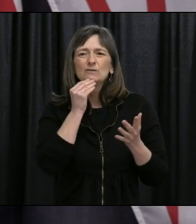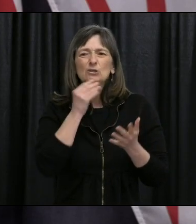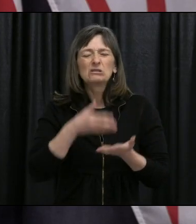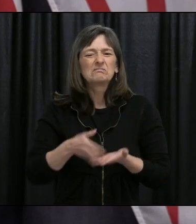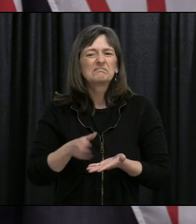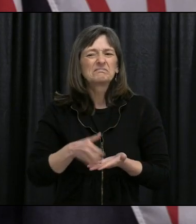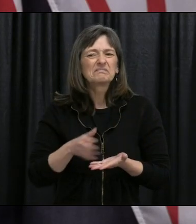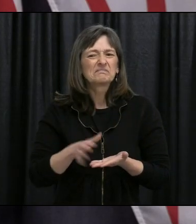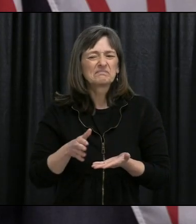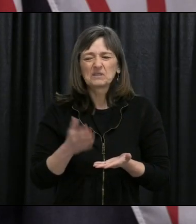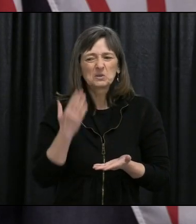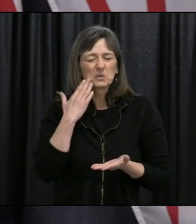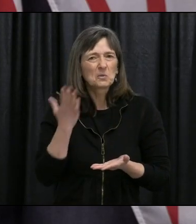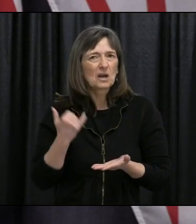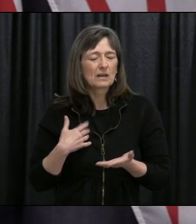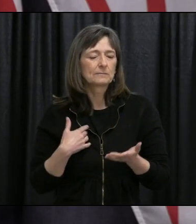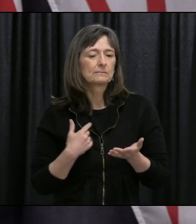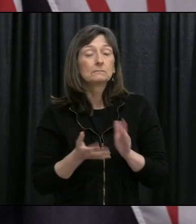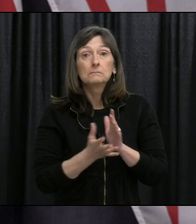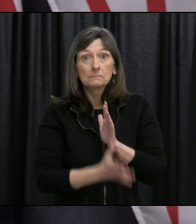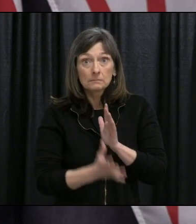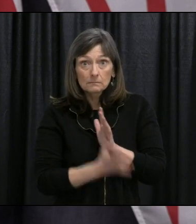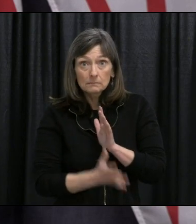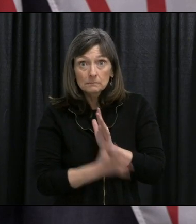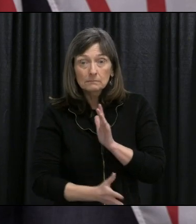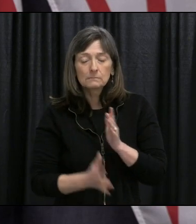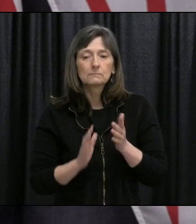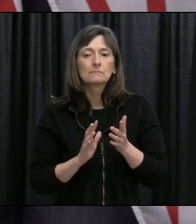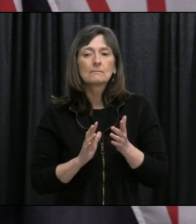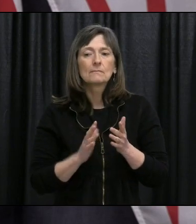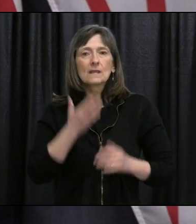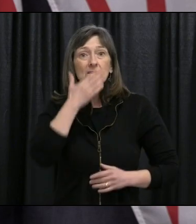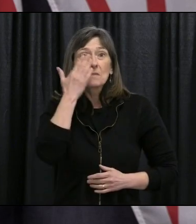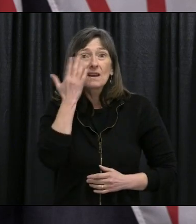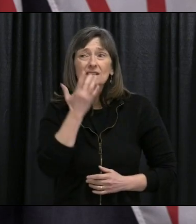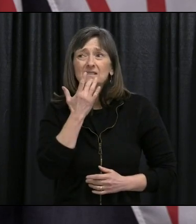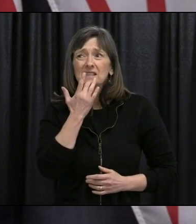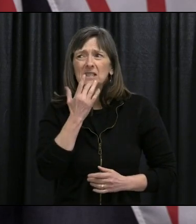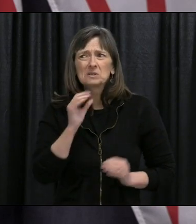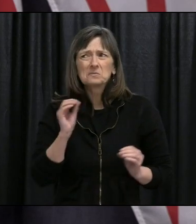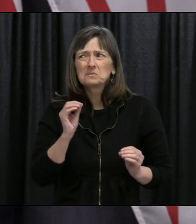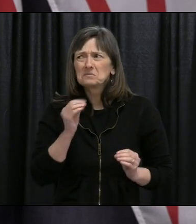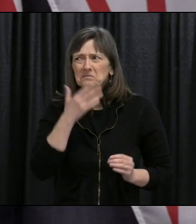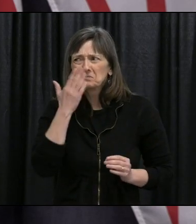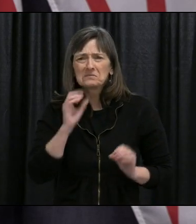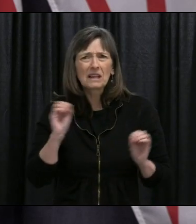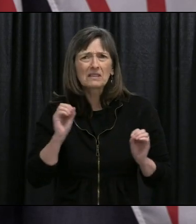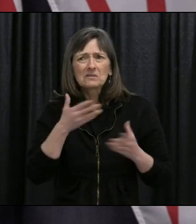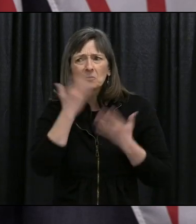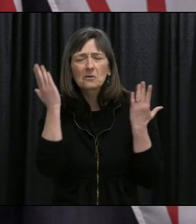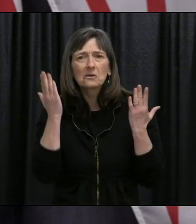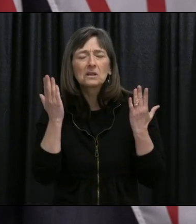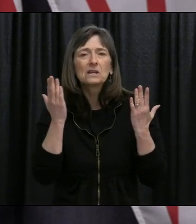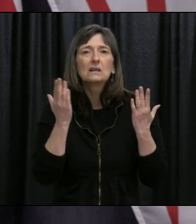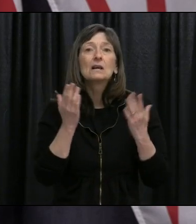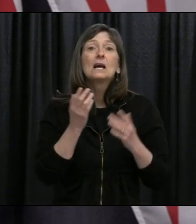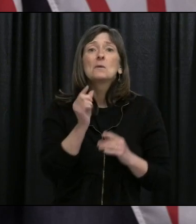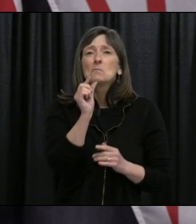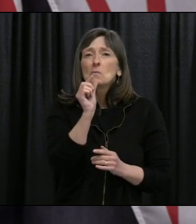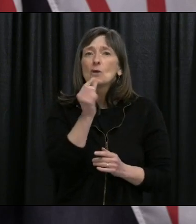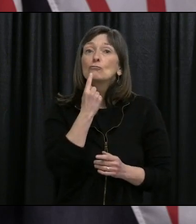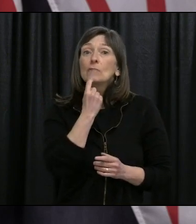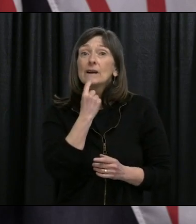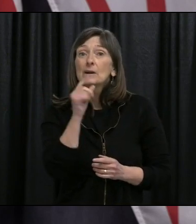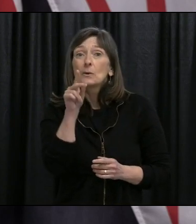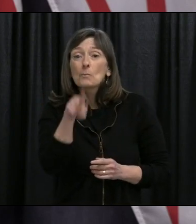appetite, diarrhea, loss of sense of smell or taste, and small red or purple spots on